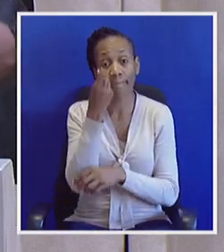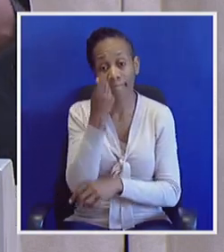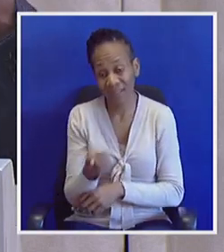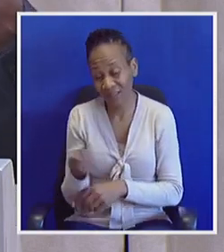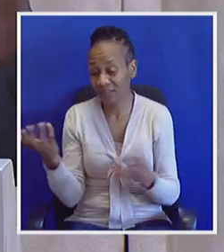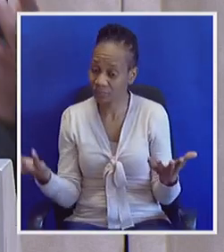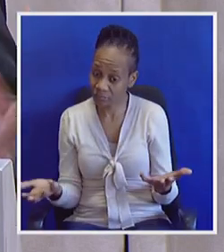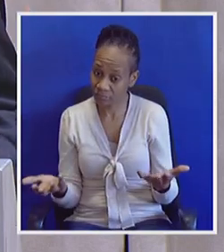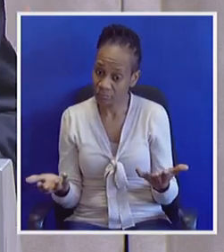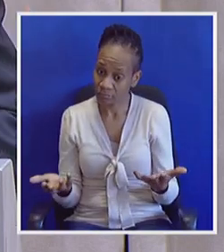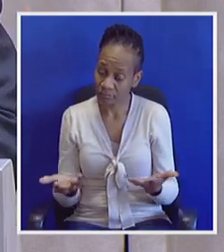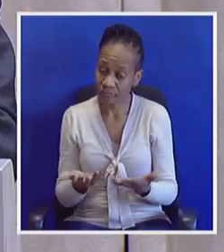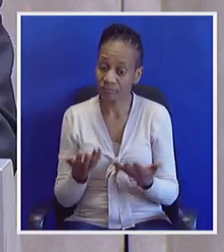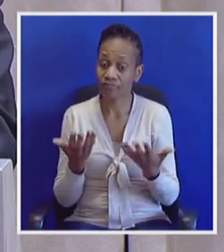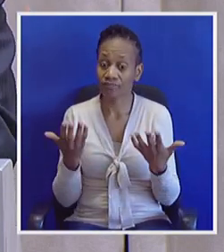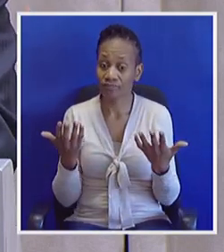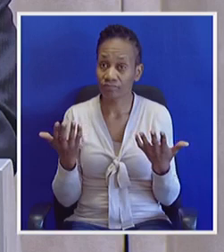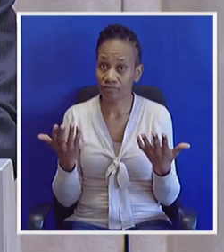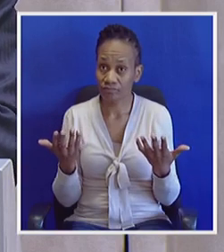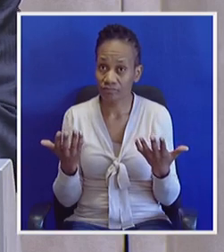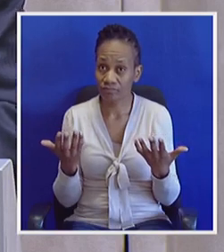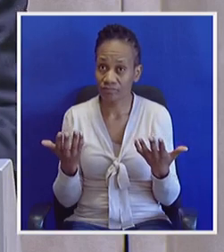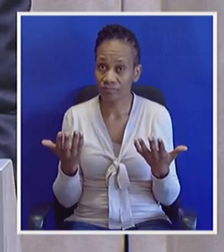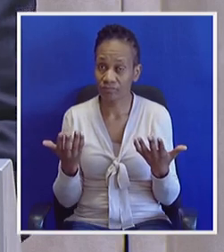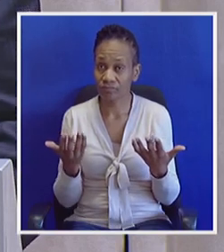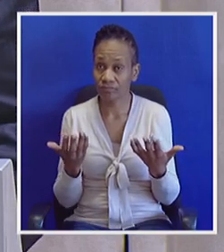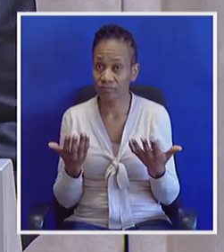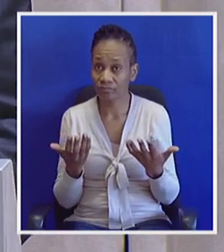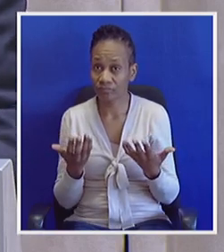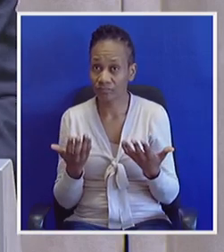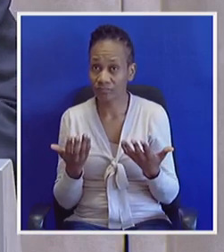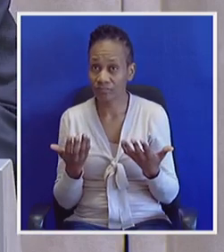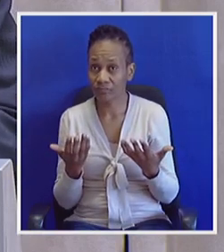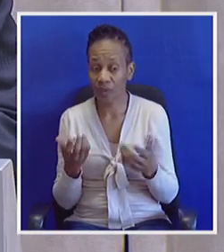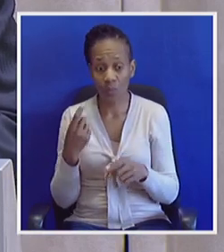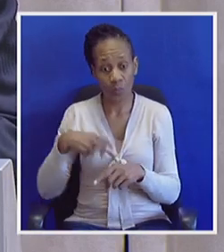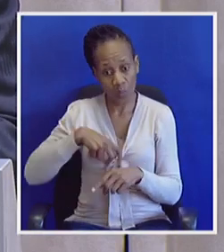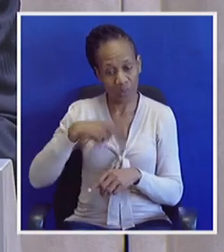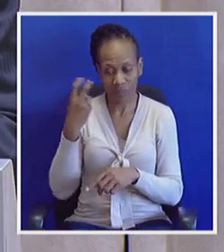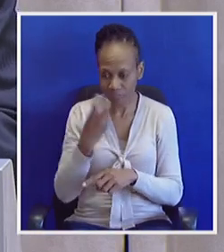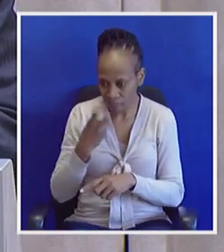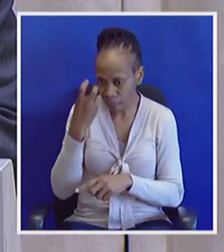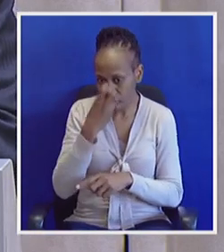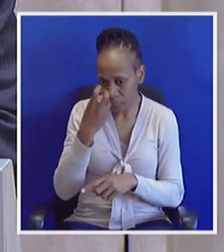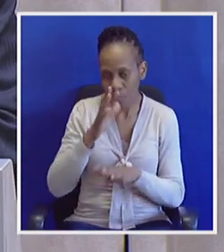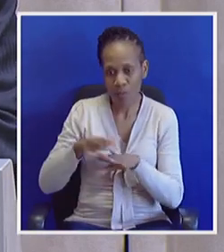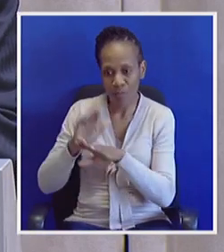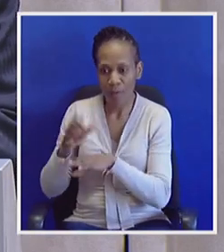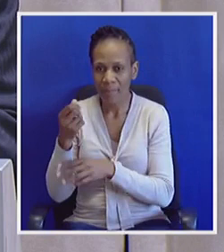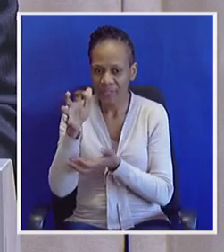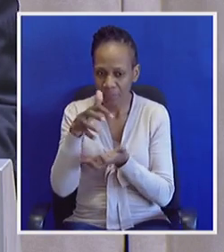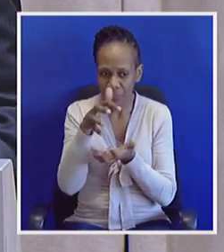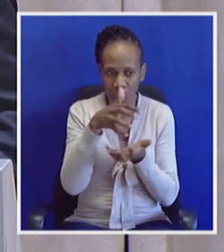capital which always is on the lookout for the big bucks and profit. And